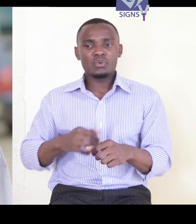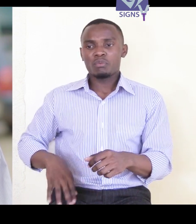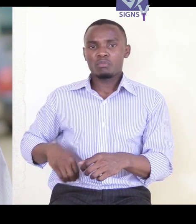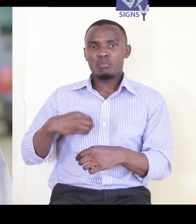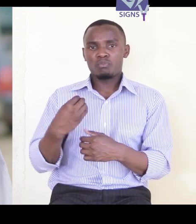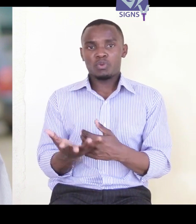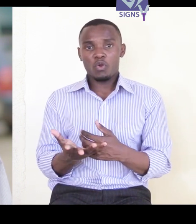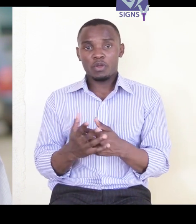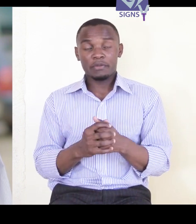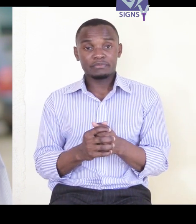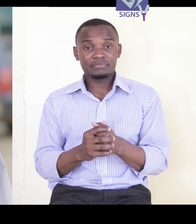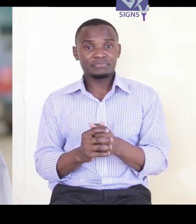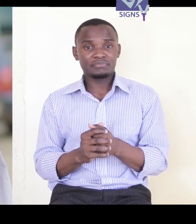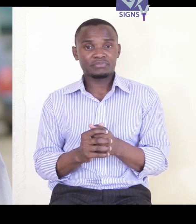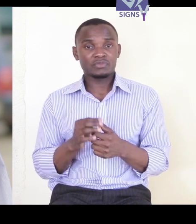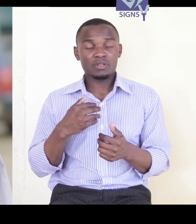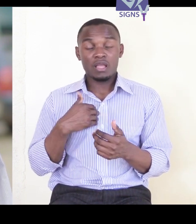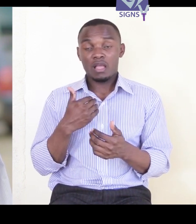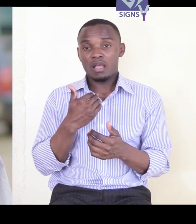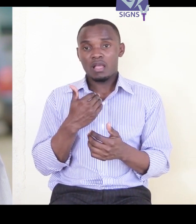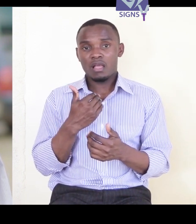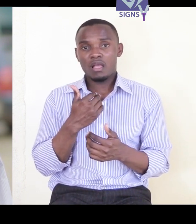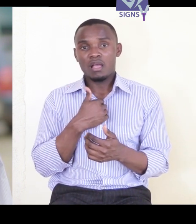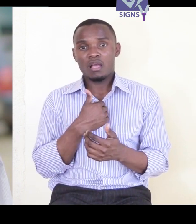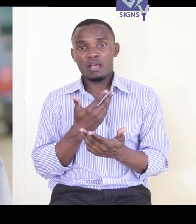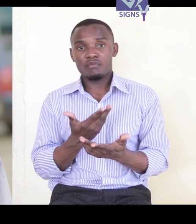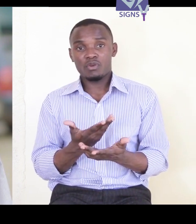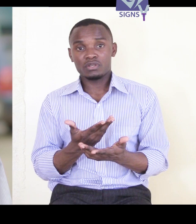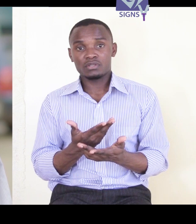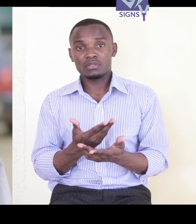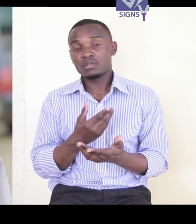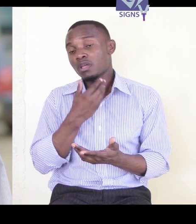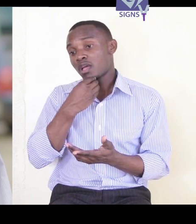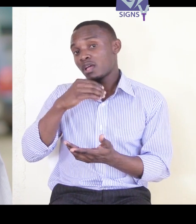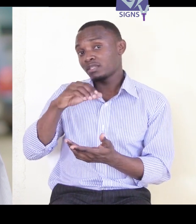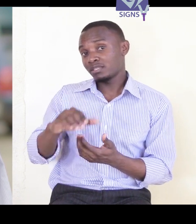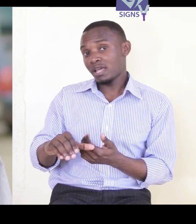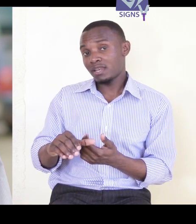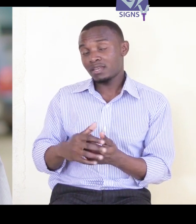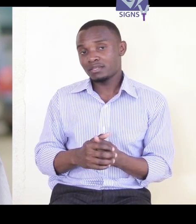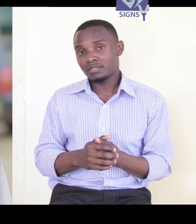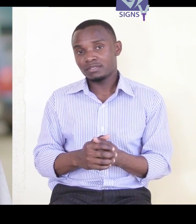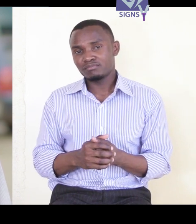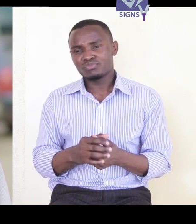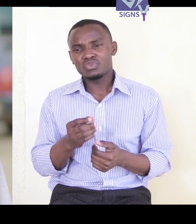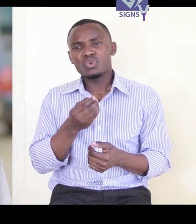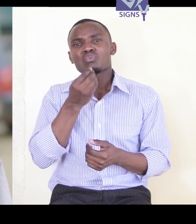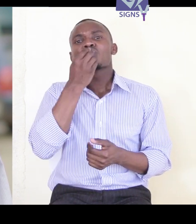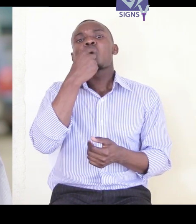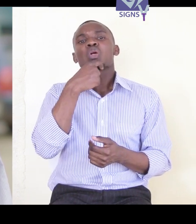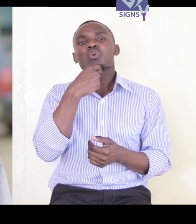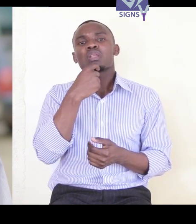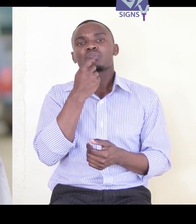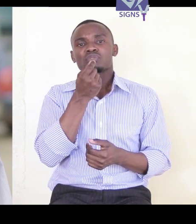child. I am a family man. So my son that time managed to swallow a 1 shilling